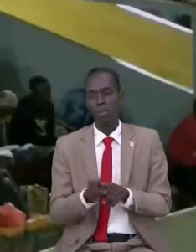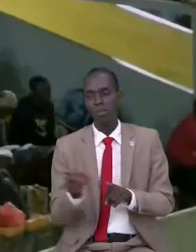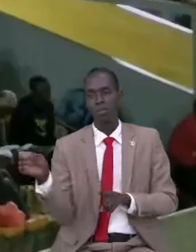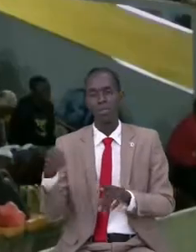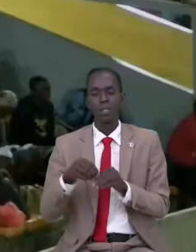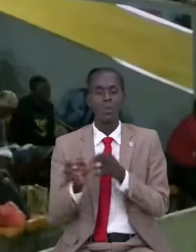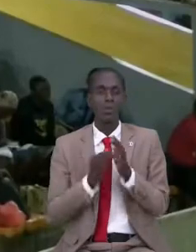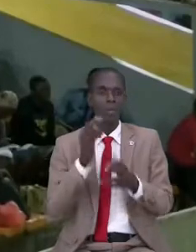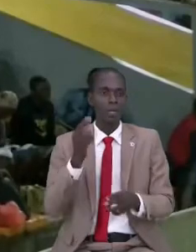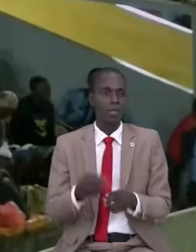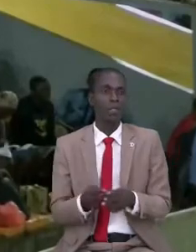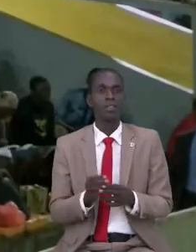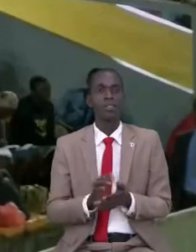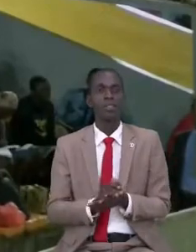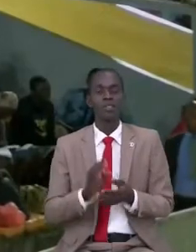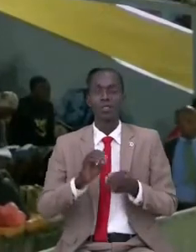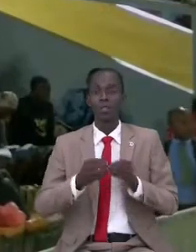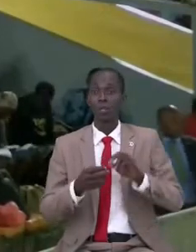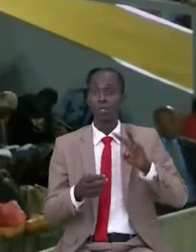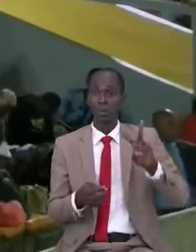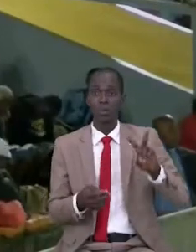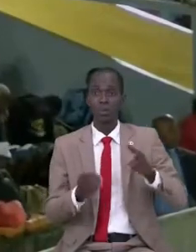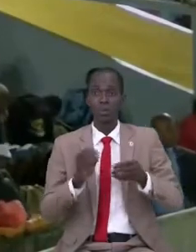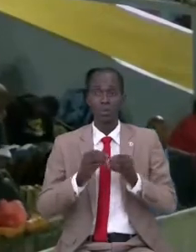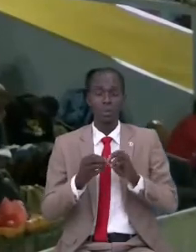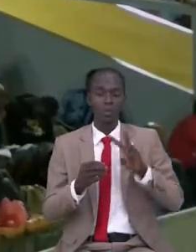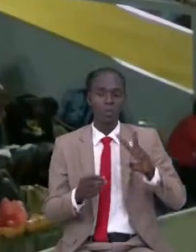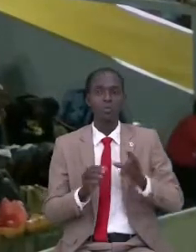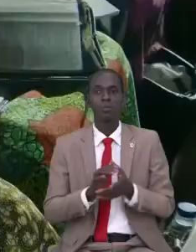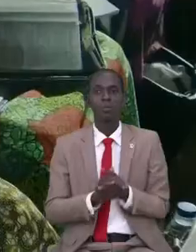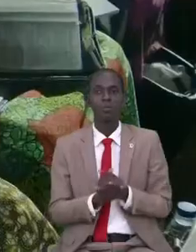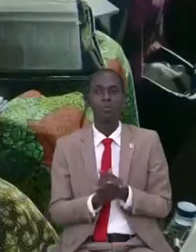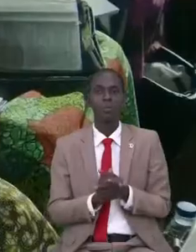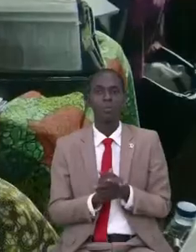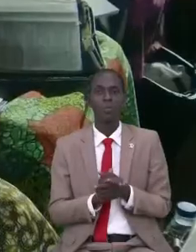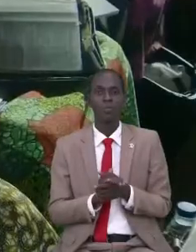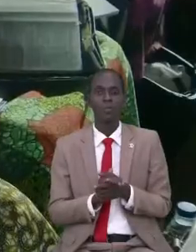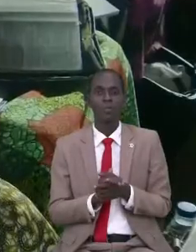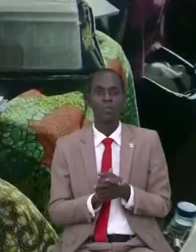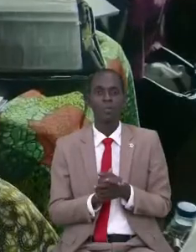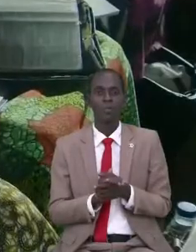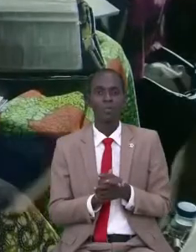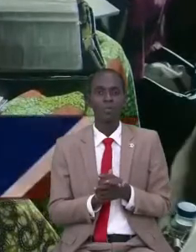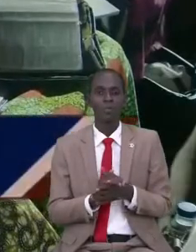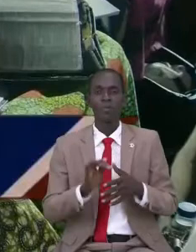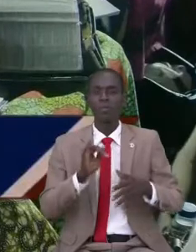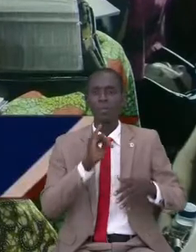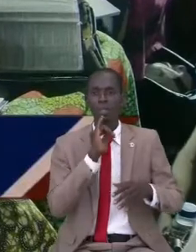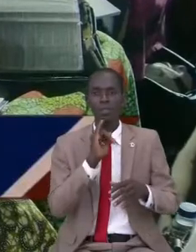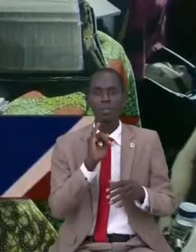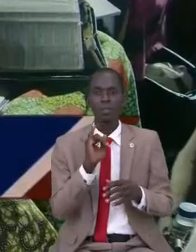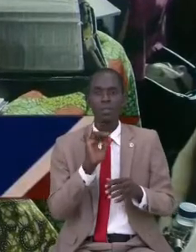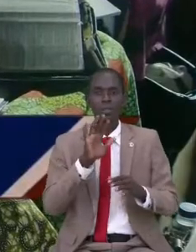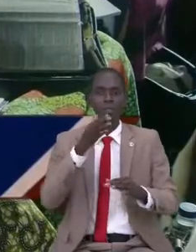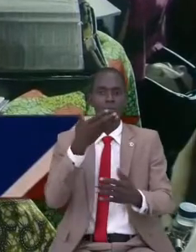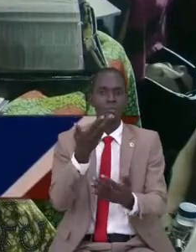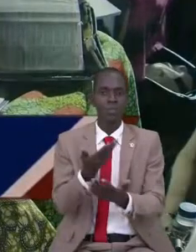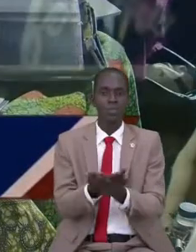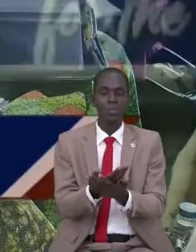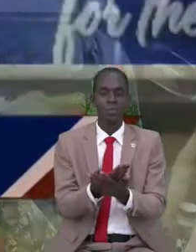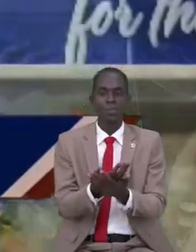name. Look at number two here. Number two is reaching falling